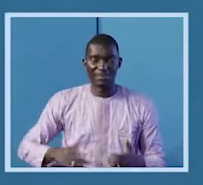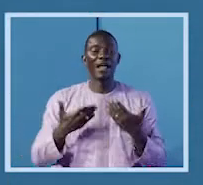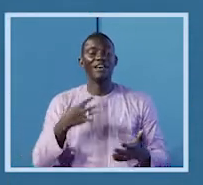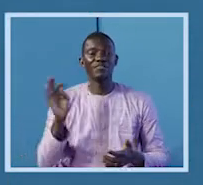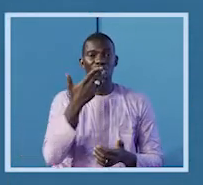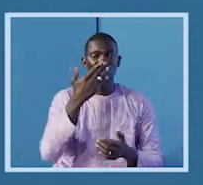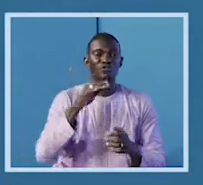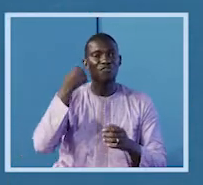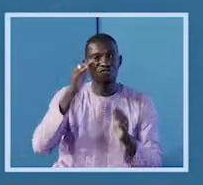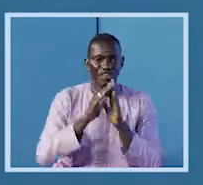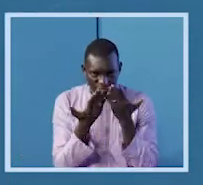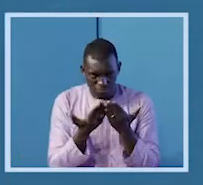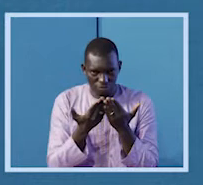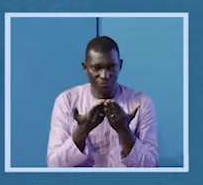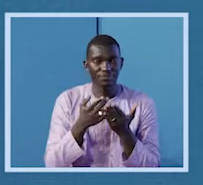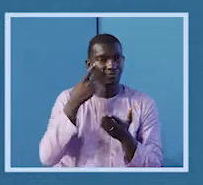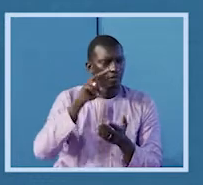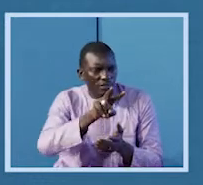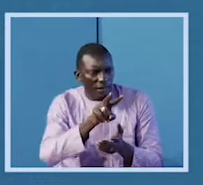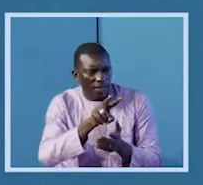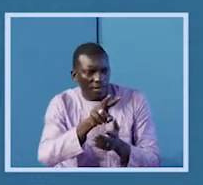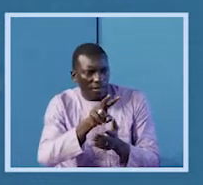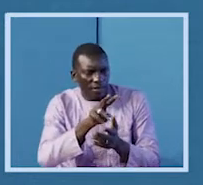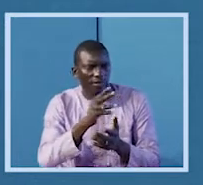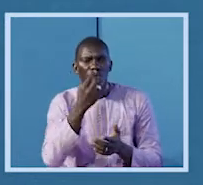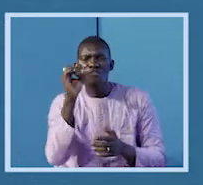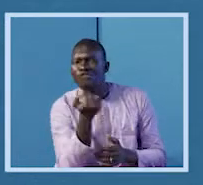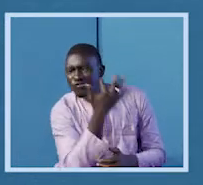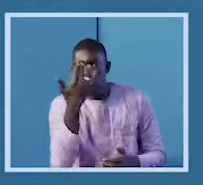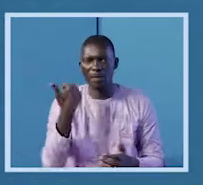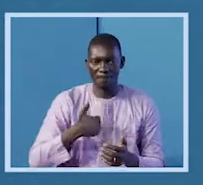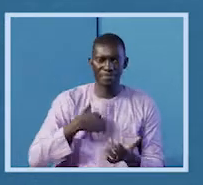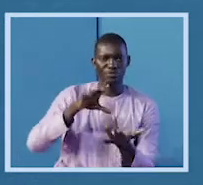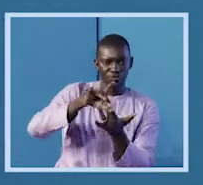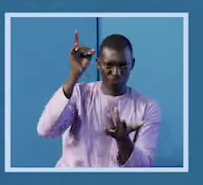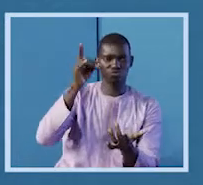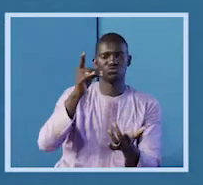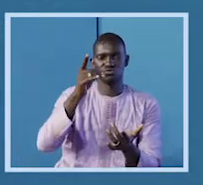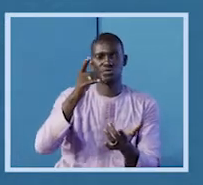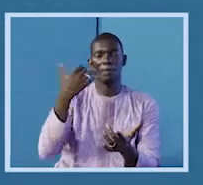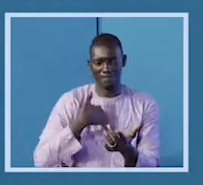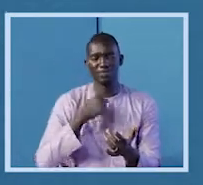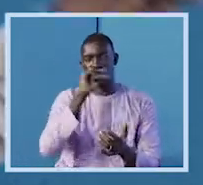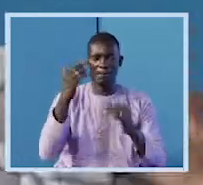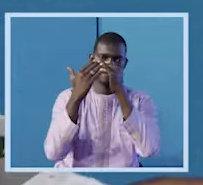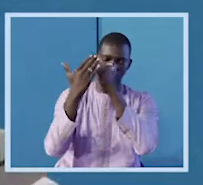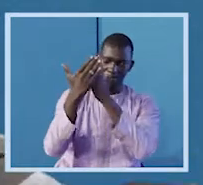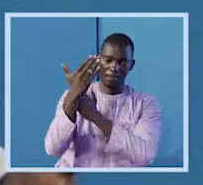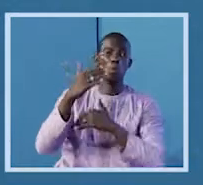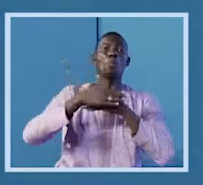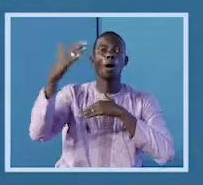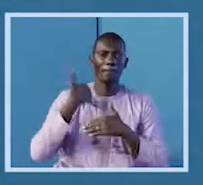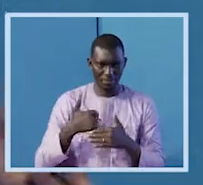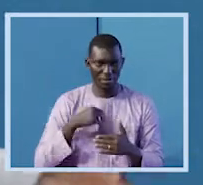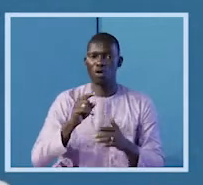social media page on Facebook, you would realize that few people have been nominated by a lot of people a lot of times, but